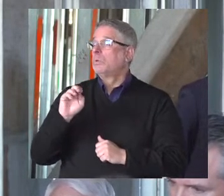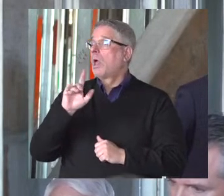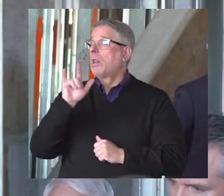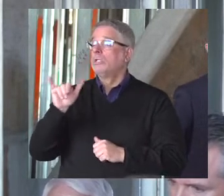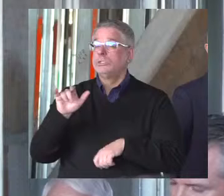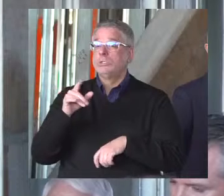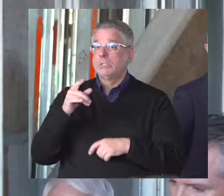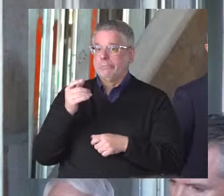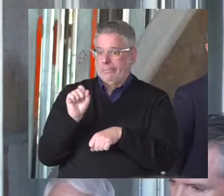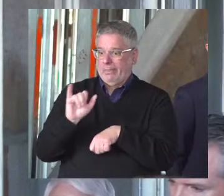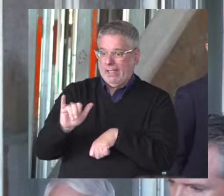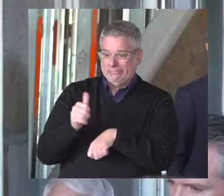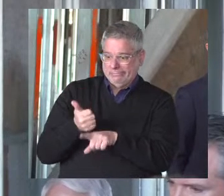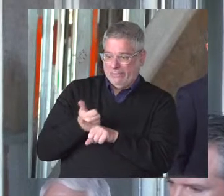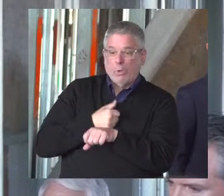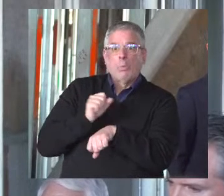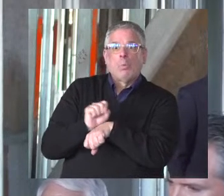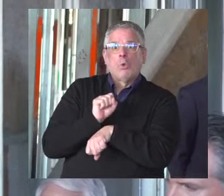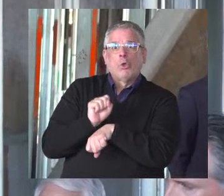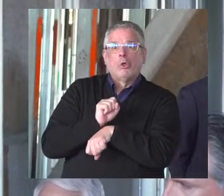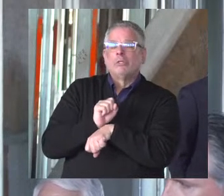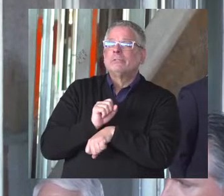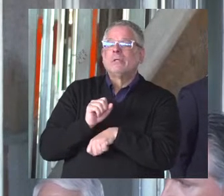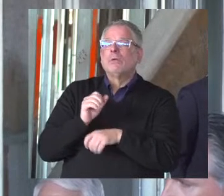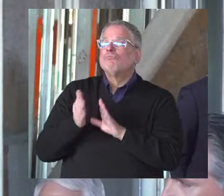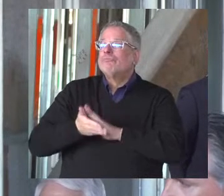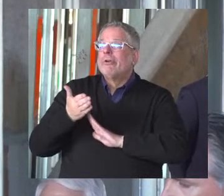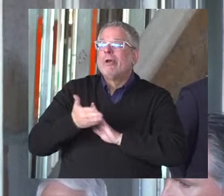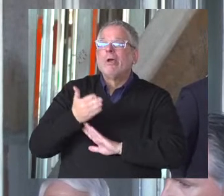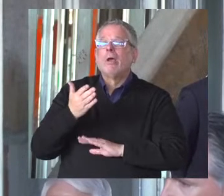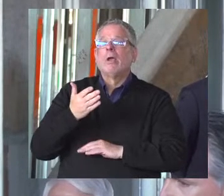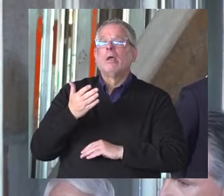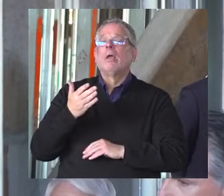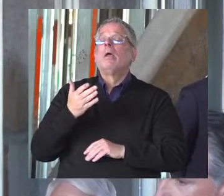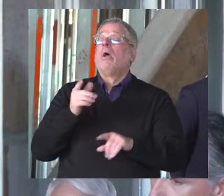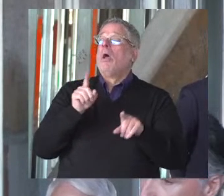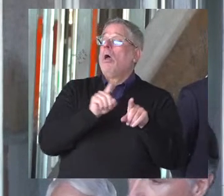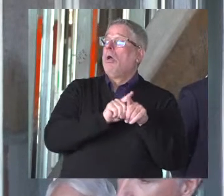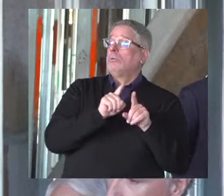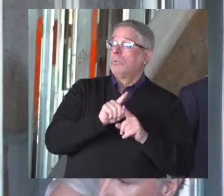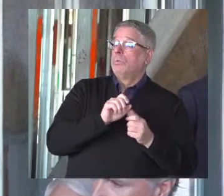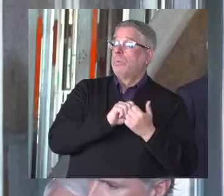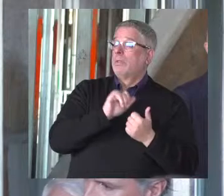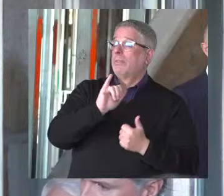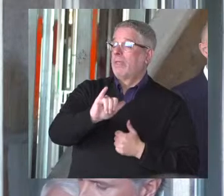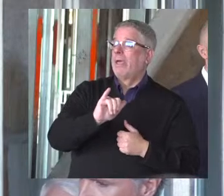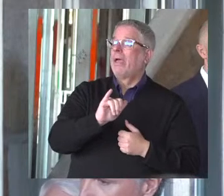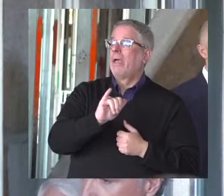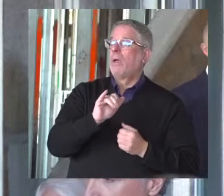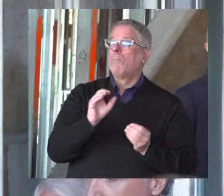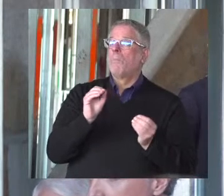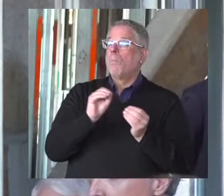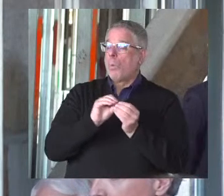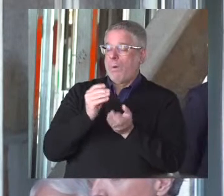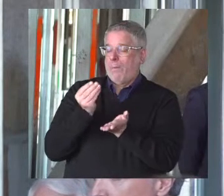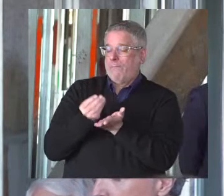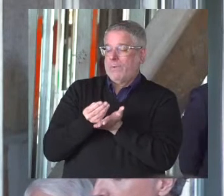apply that understanding to develop new treatments. Coming along with this is additional external